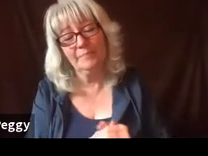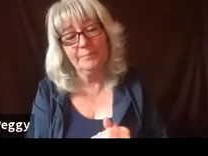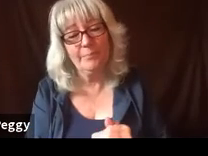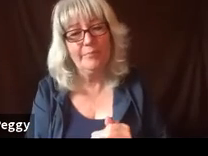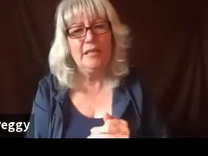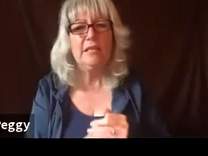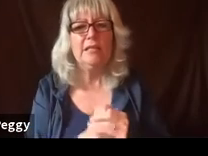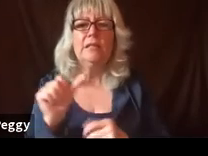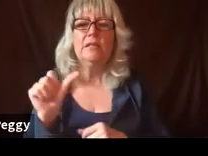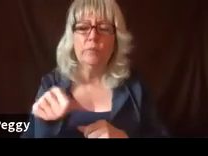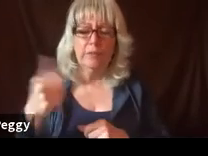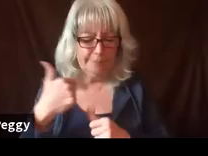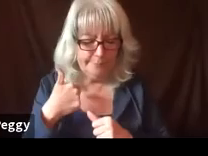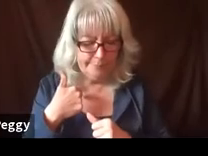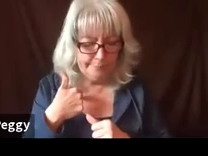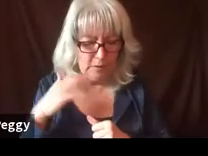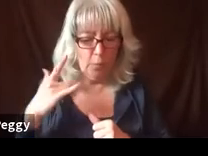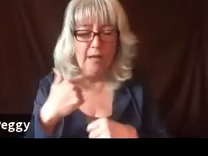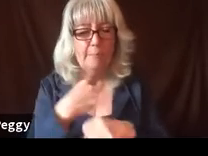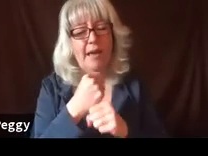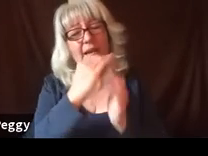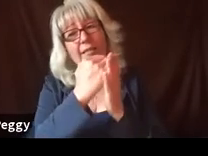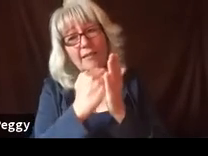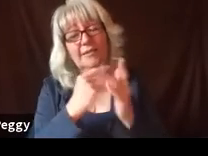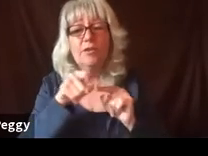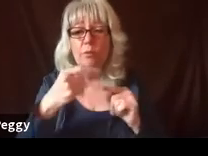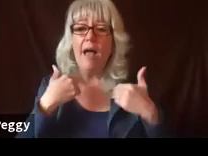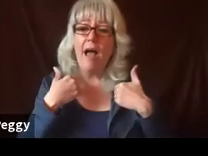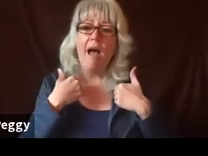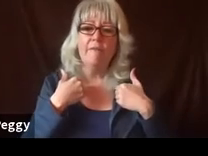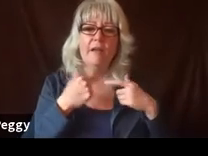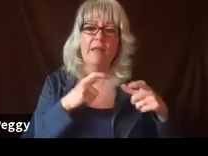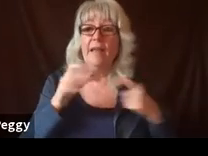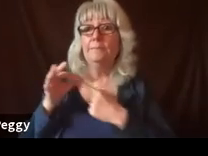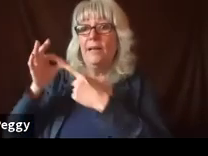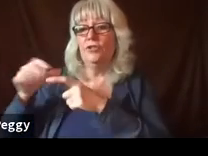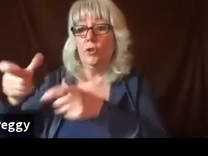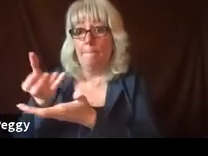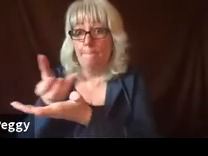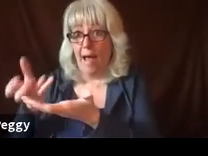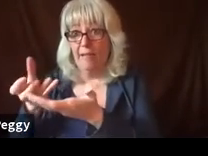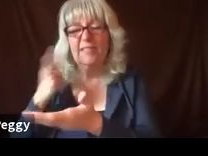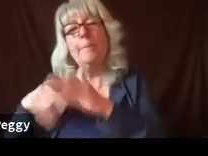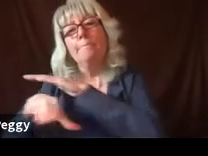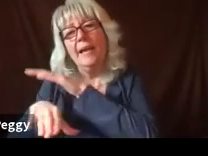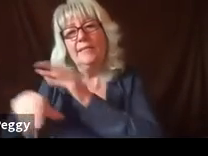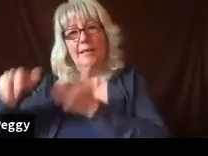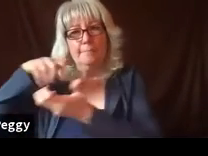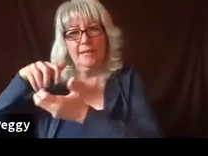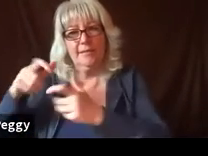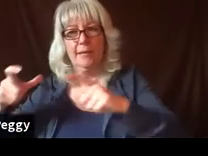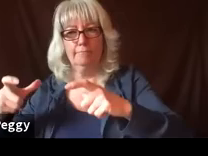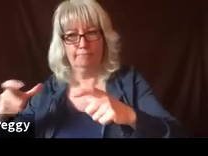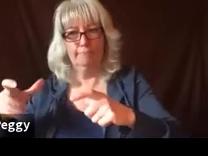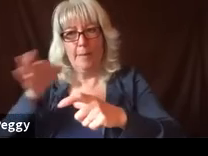Let's see, I'm gonna make a list for you, but you got kind of a special palette. You got a basic mixing palette. And so